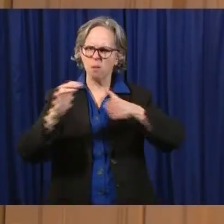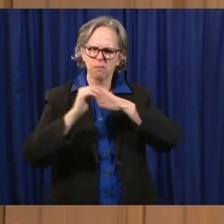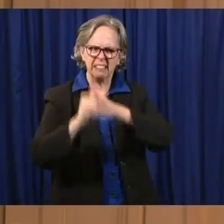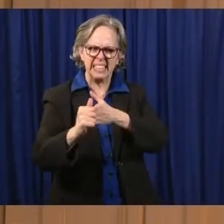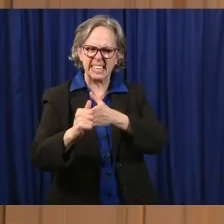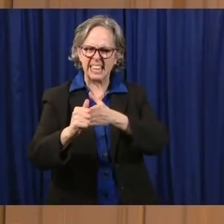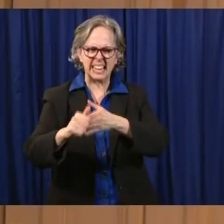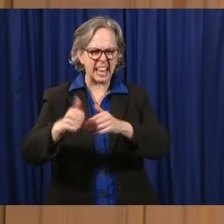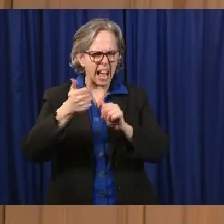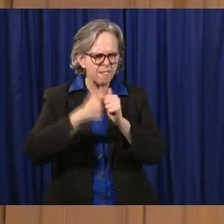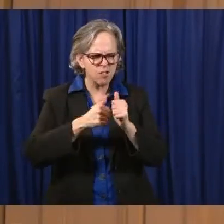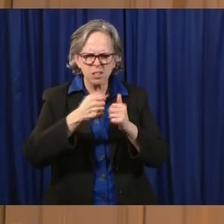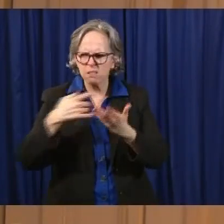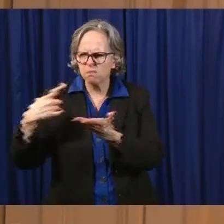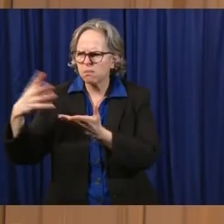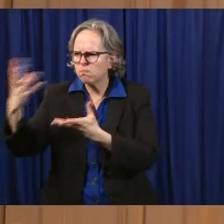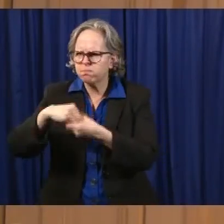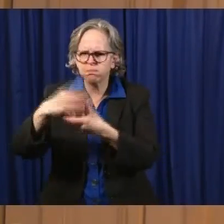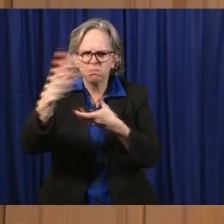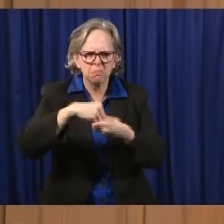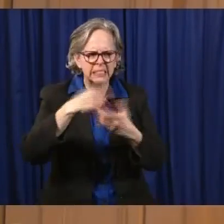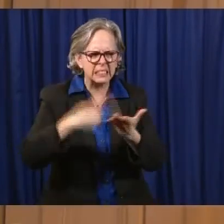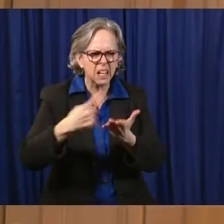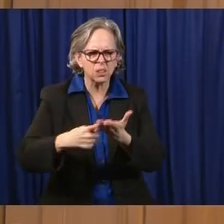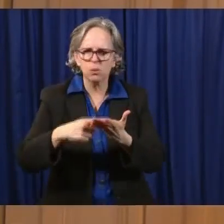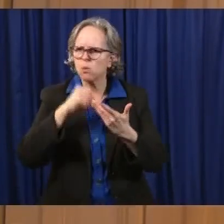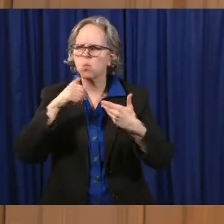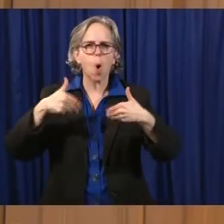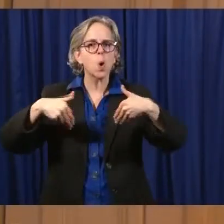and we won't let up. Thank you.